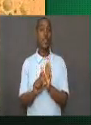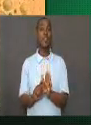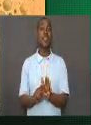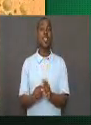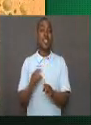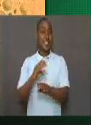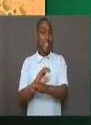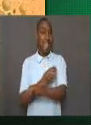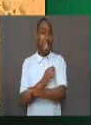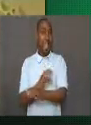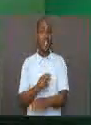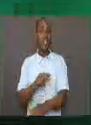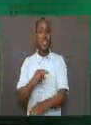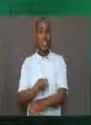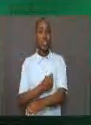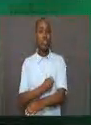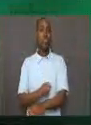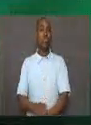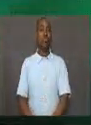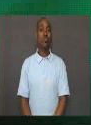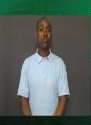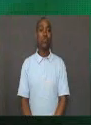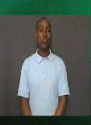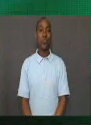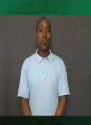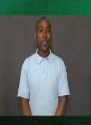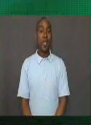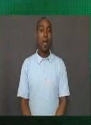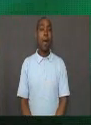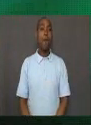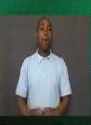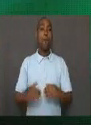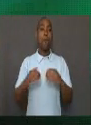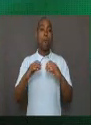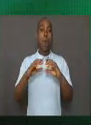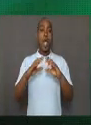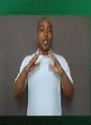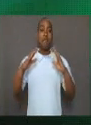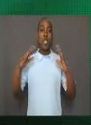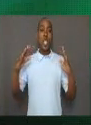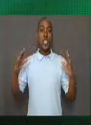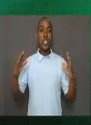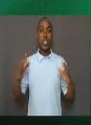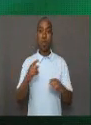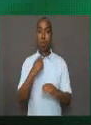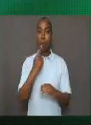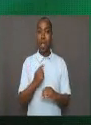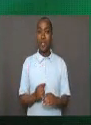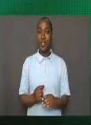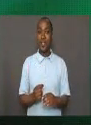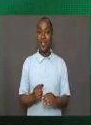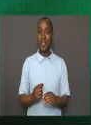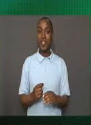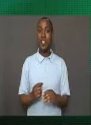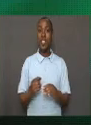or tissues. The term magnification means increasing